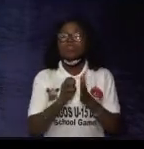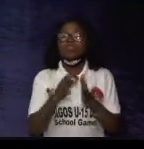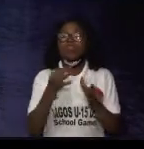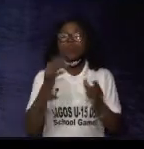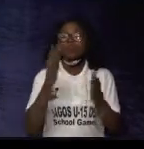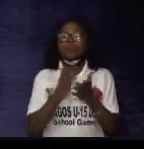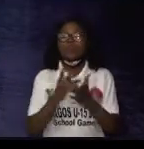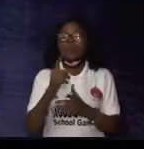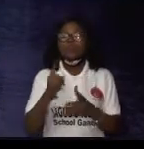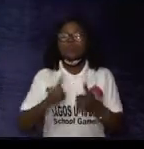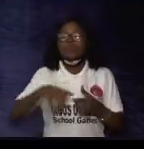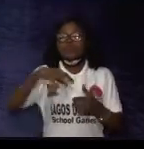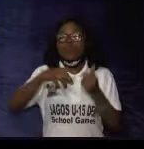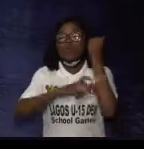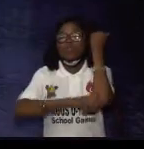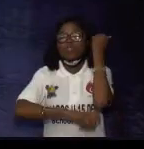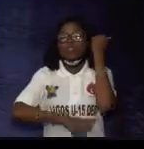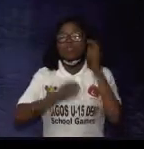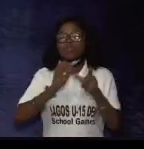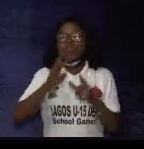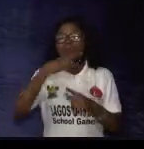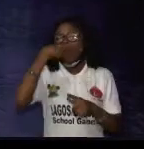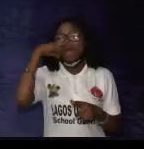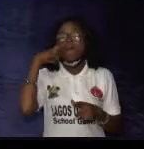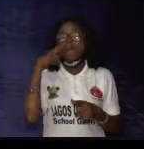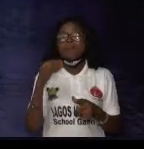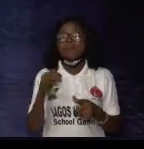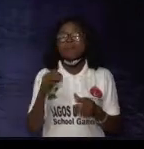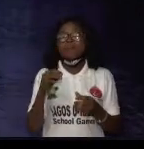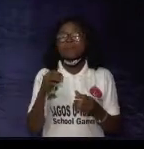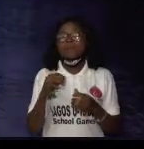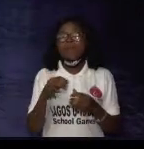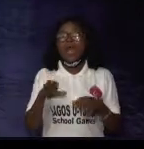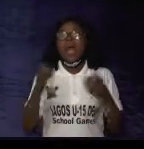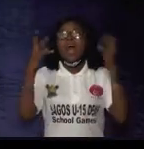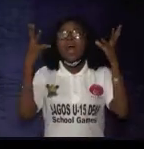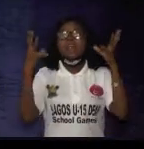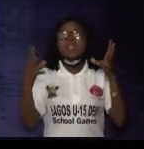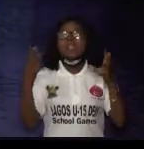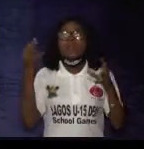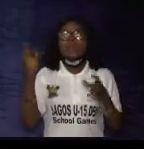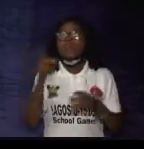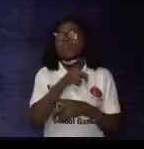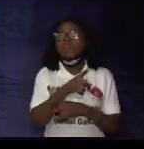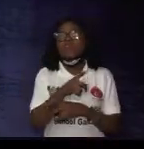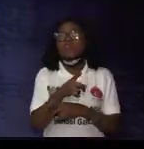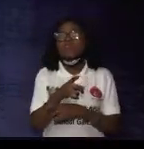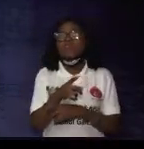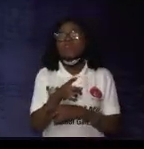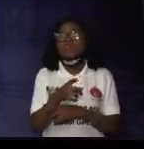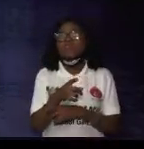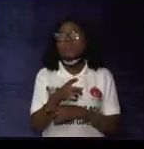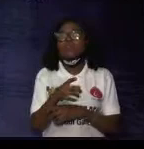with the intention of stealing. So, the 4. How many of